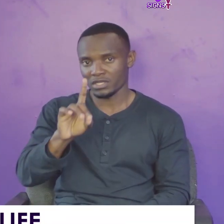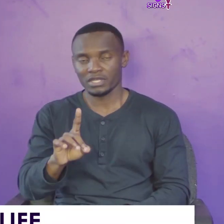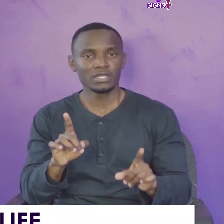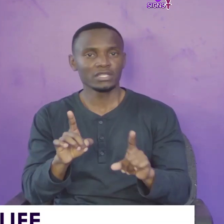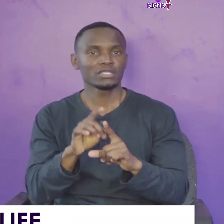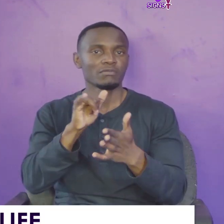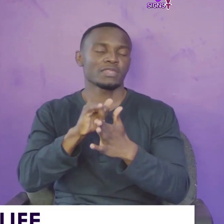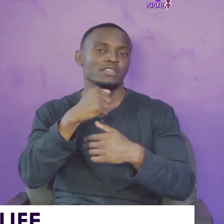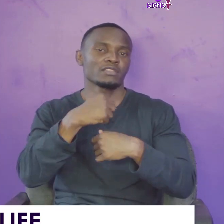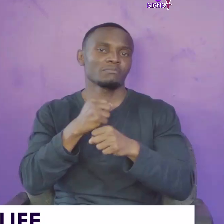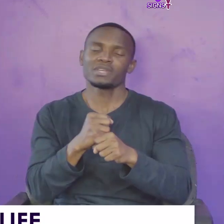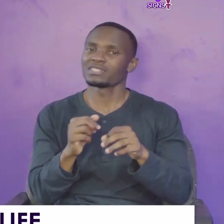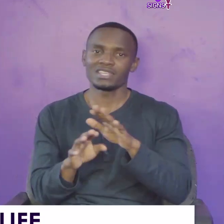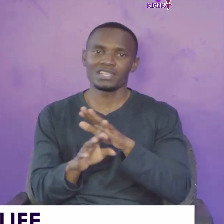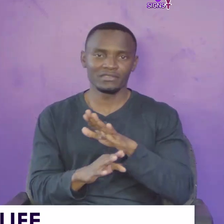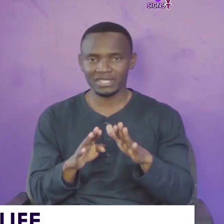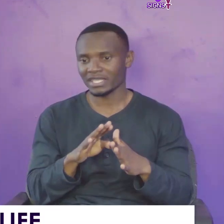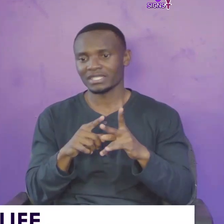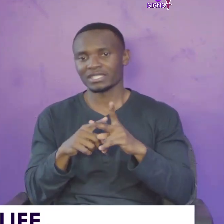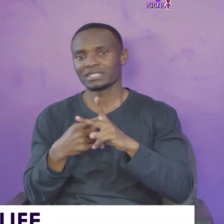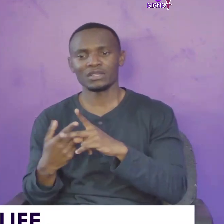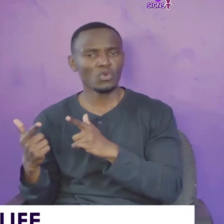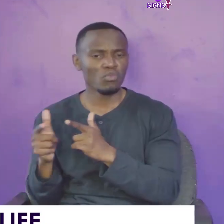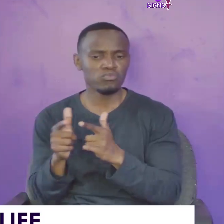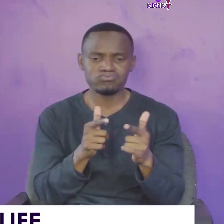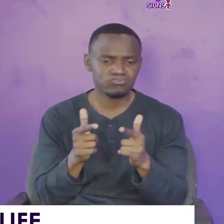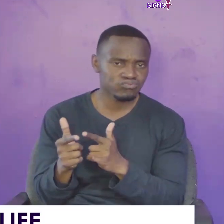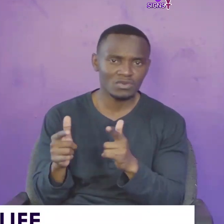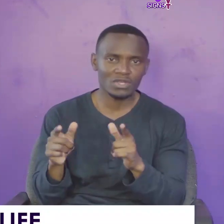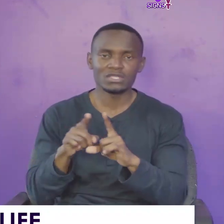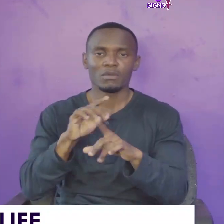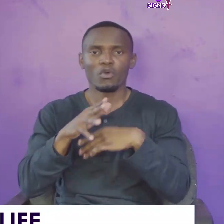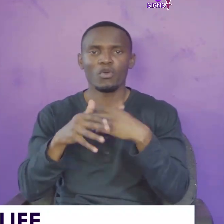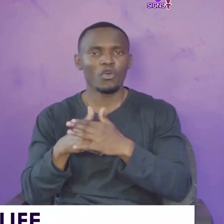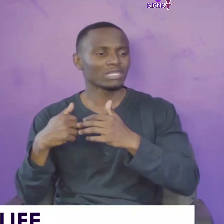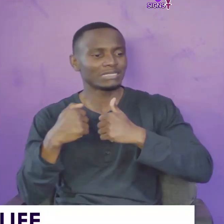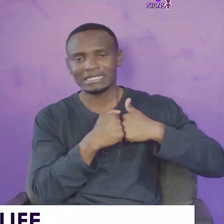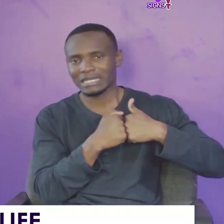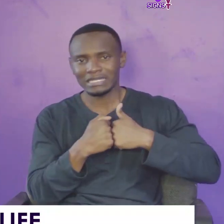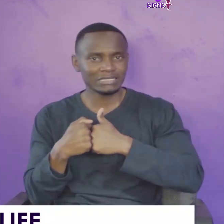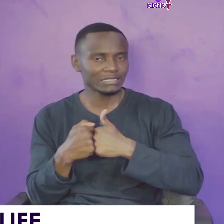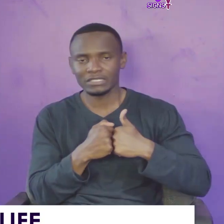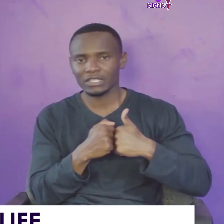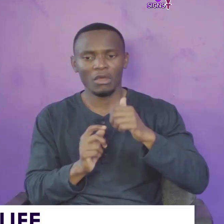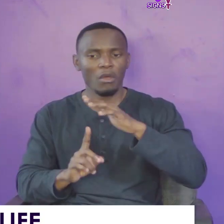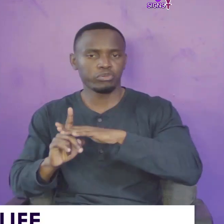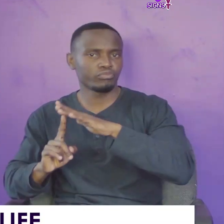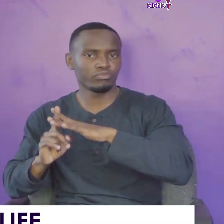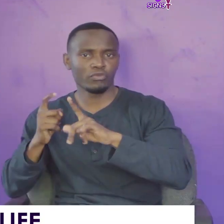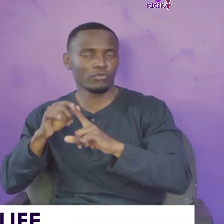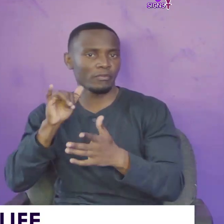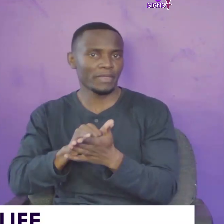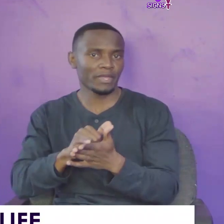we have all these wars coming out. We have all this struggle, erupting from it, and as